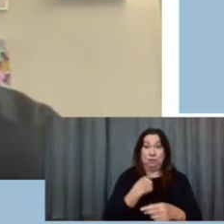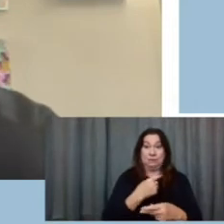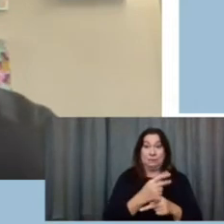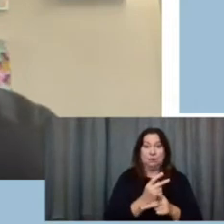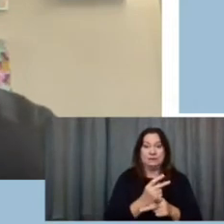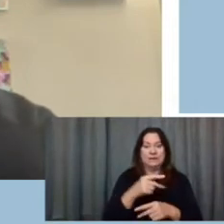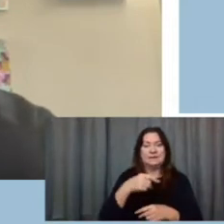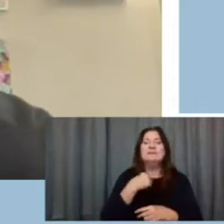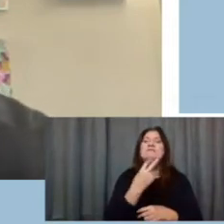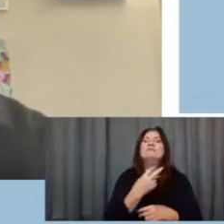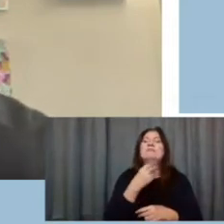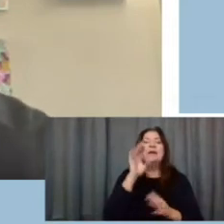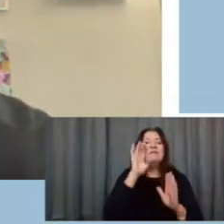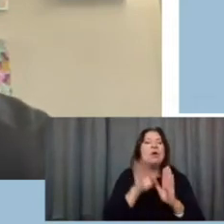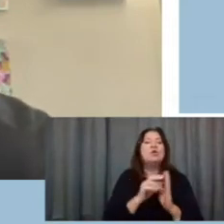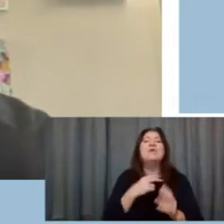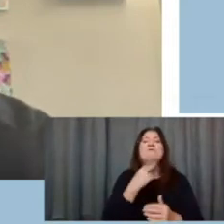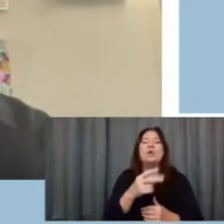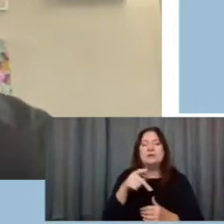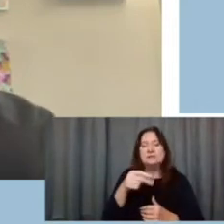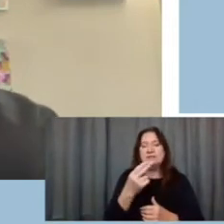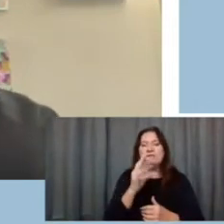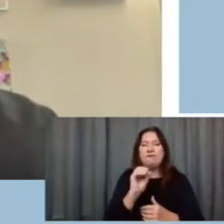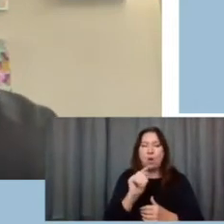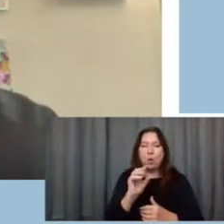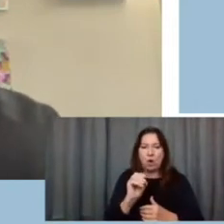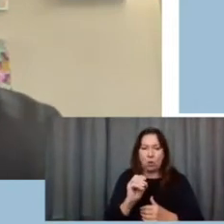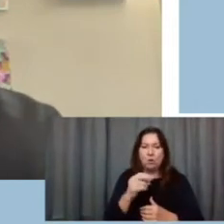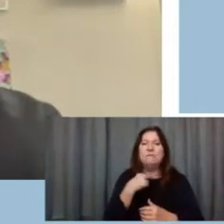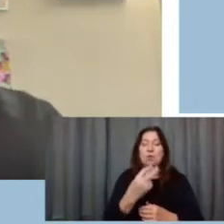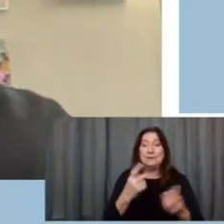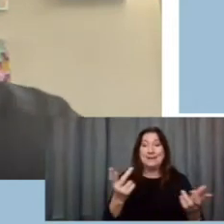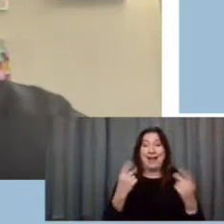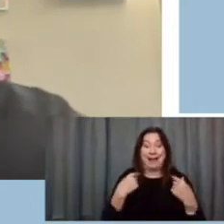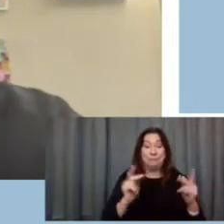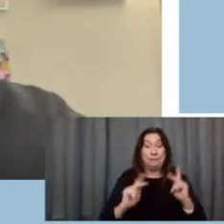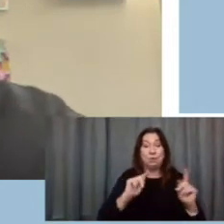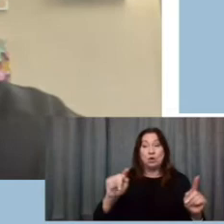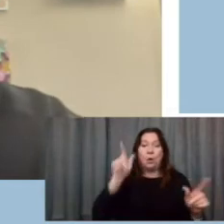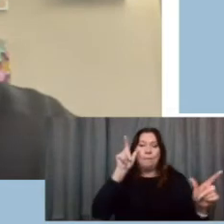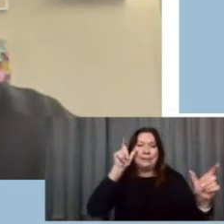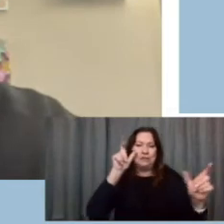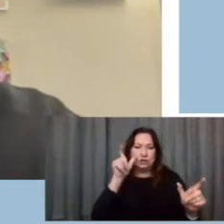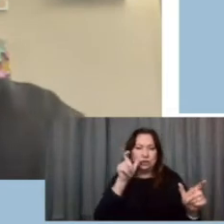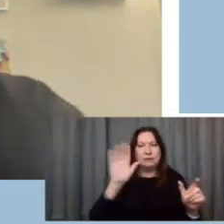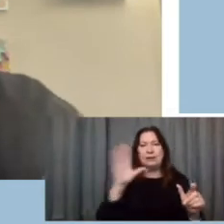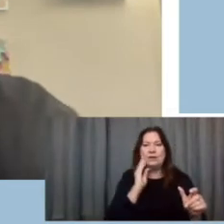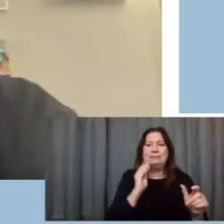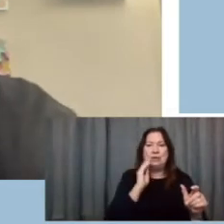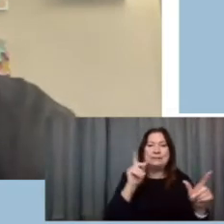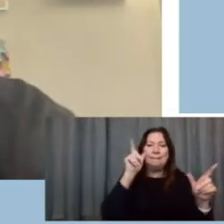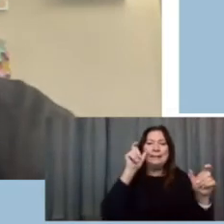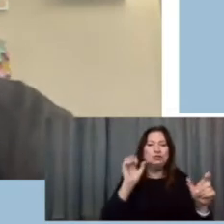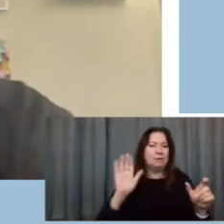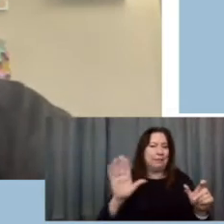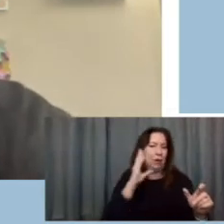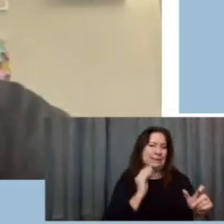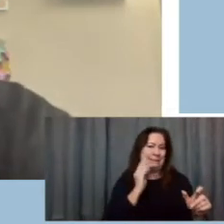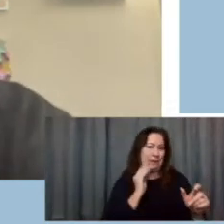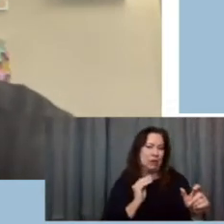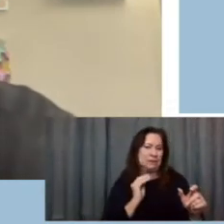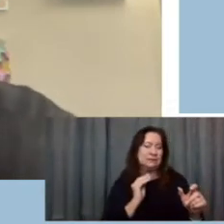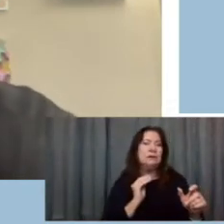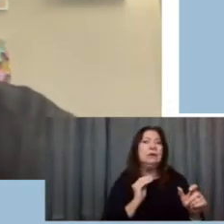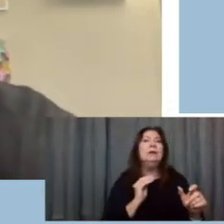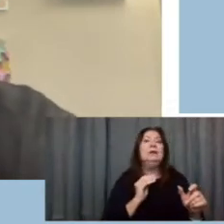voice, which is where I have participants go and take pictures about what it's like to be their experience and what it's like to be in their own skin,